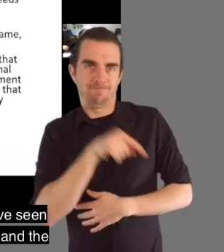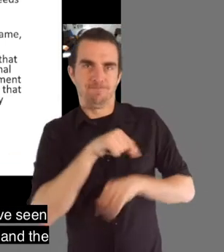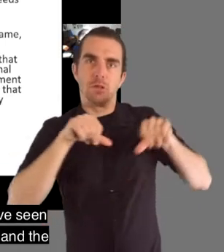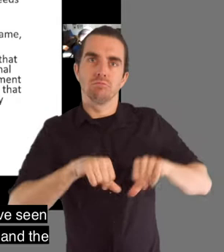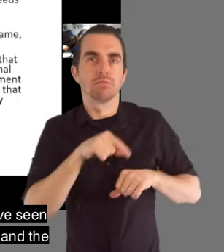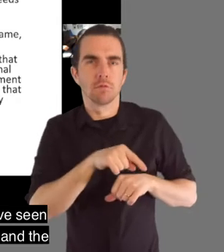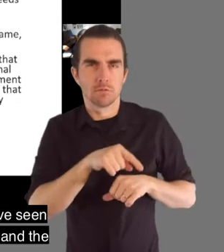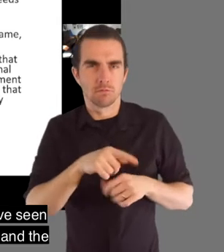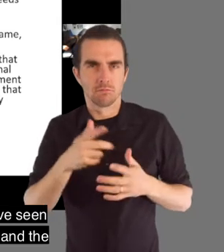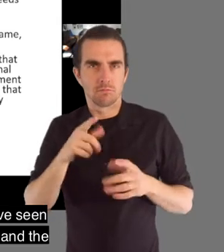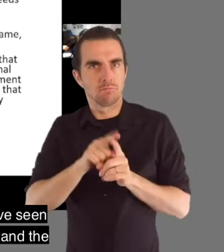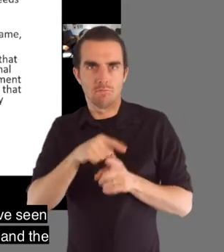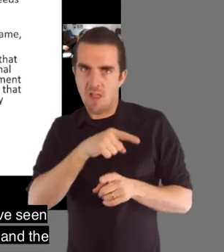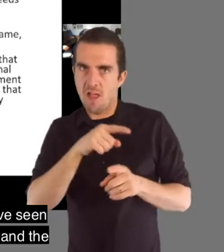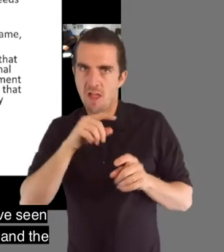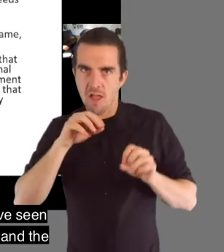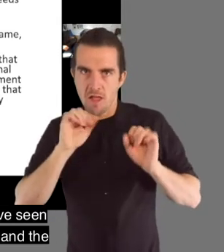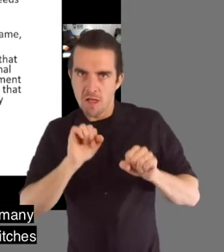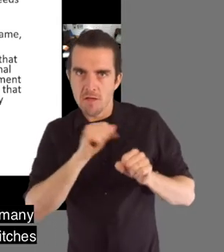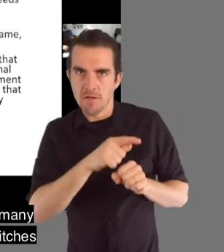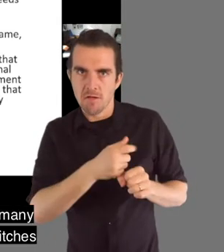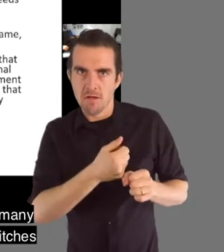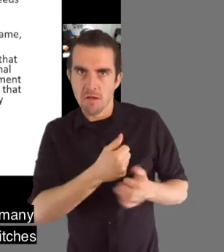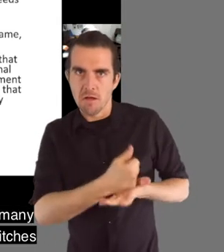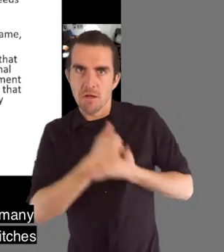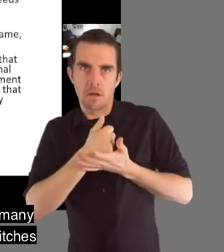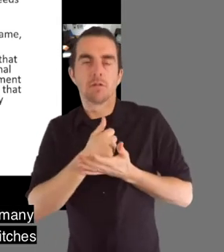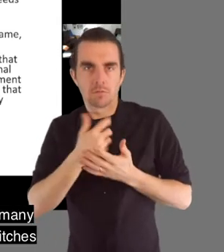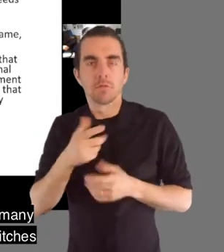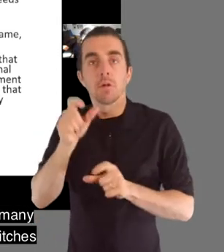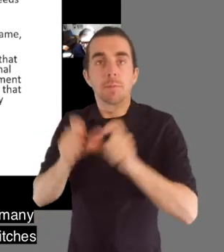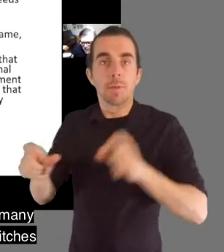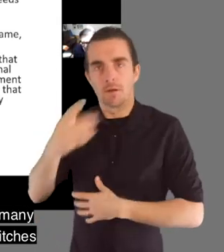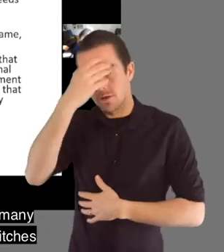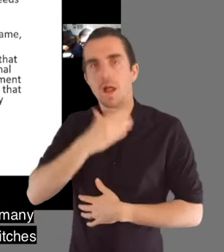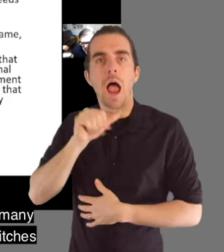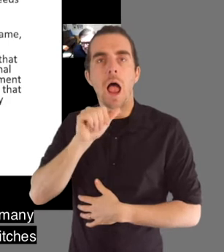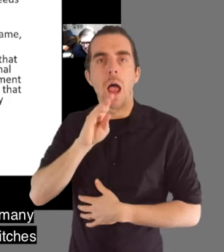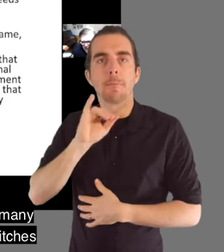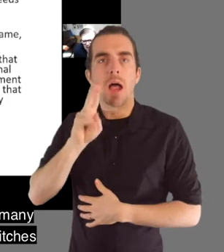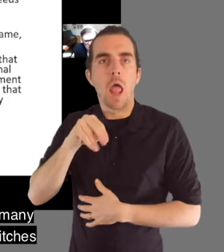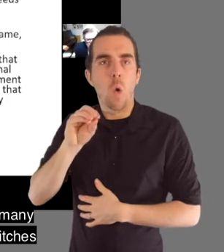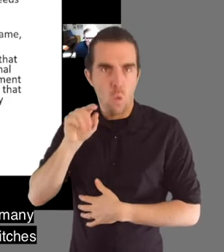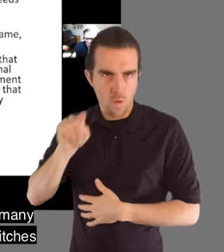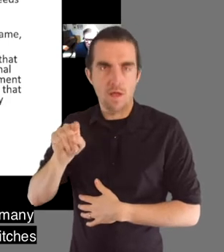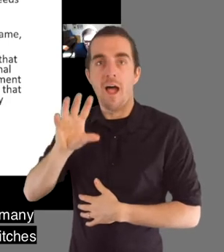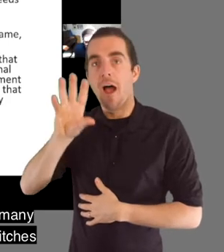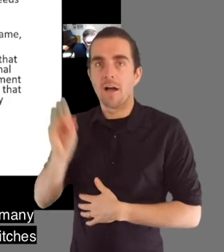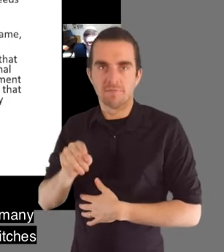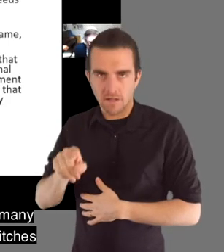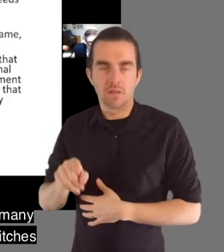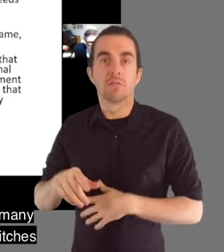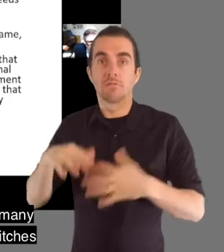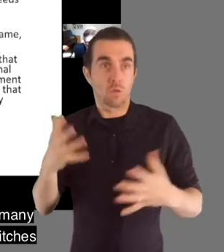looked earlier on at albinism and the appalling treatment of albinos in many parts of Africa,